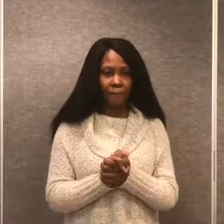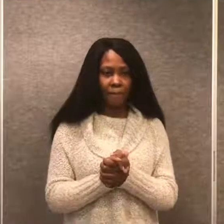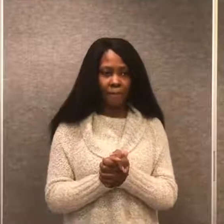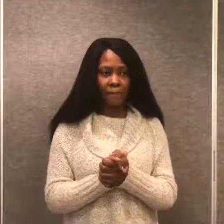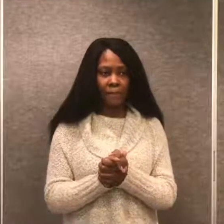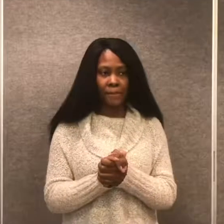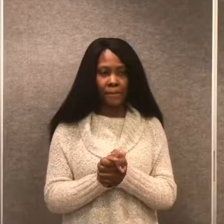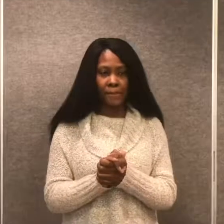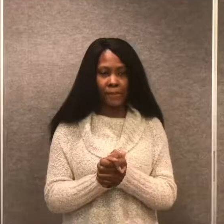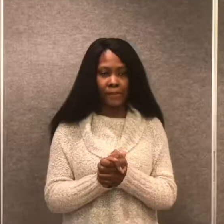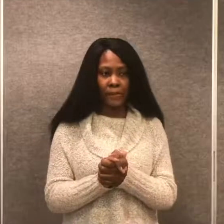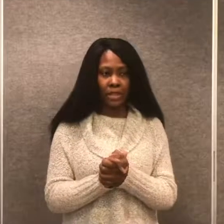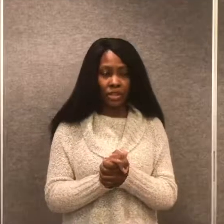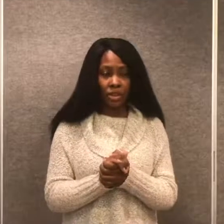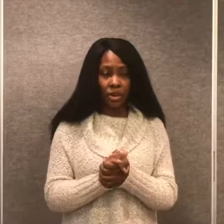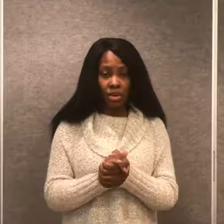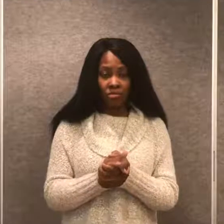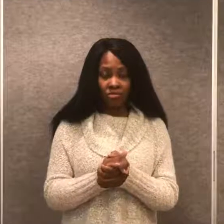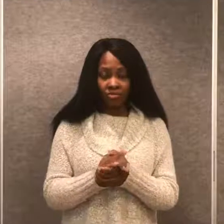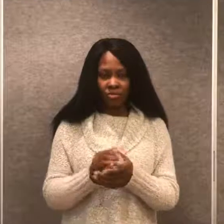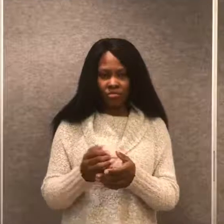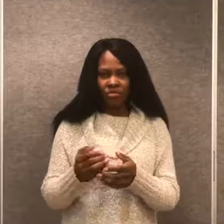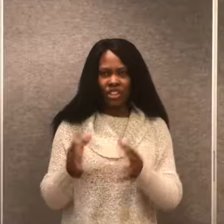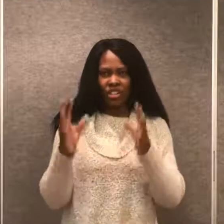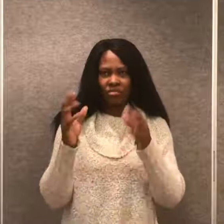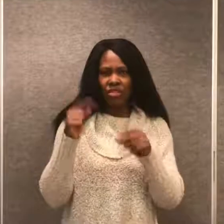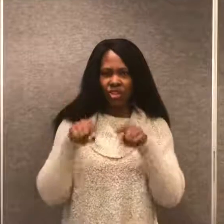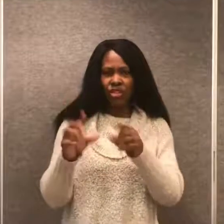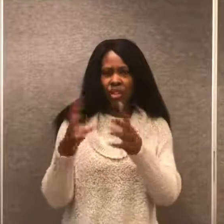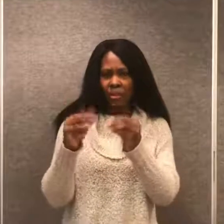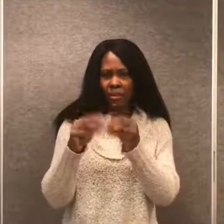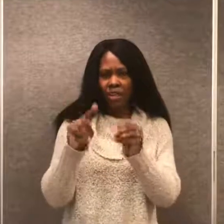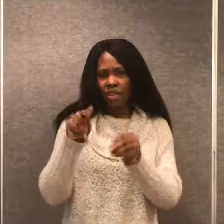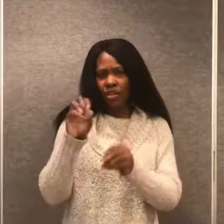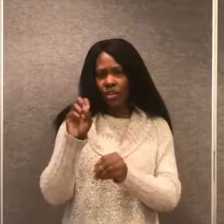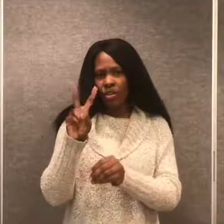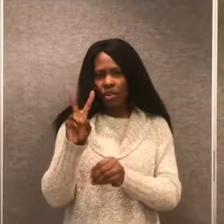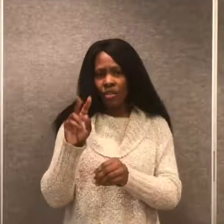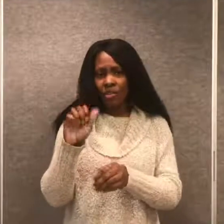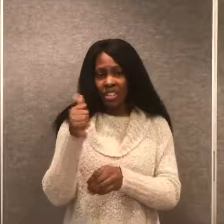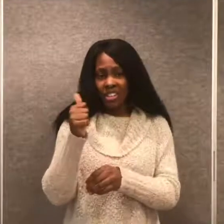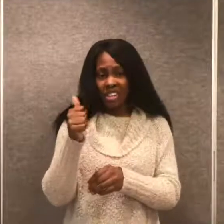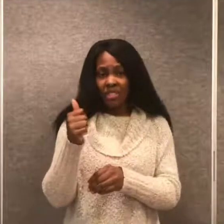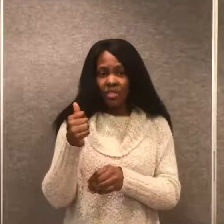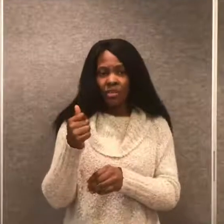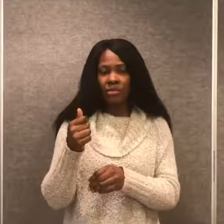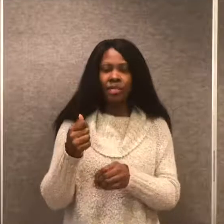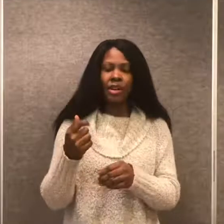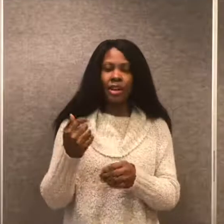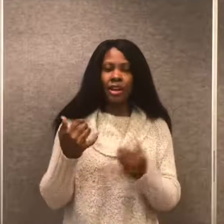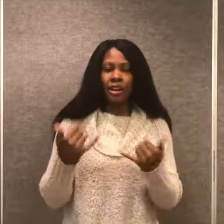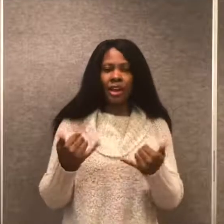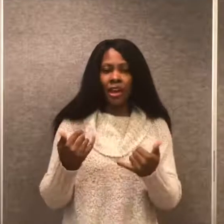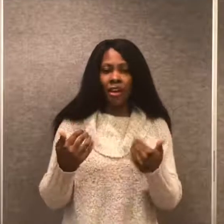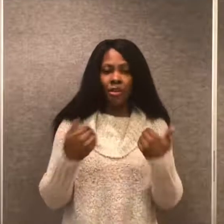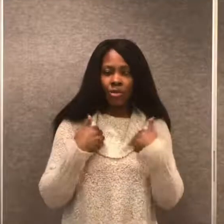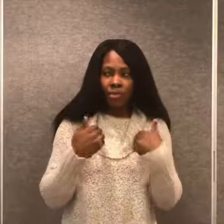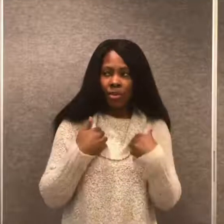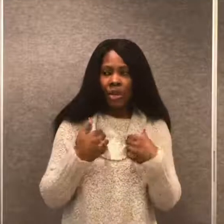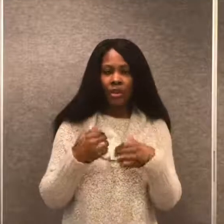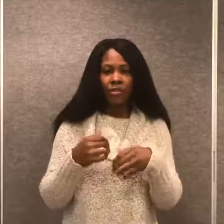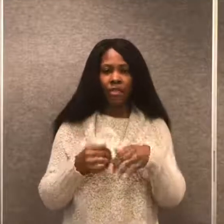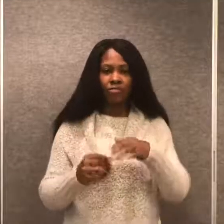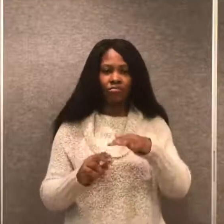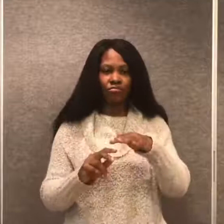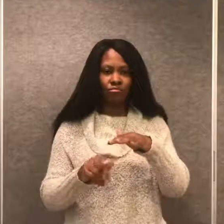in consultation on November the 10th, we decided to put the pre-K and the vulnerable populations on full remote to January the